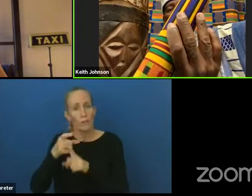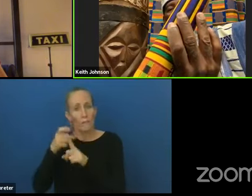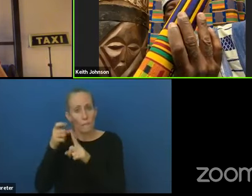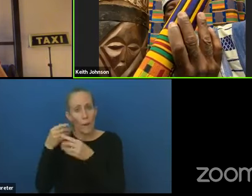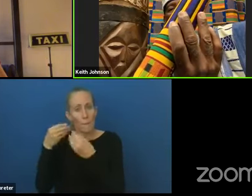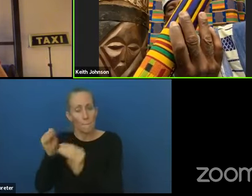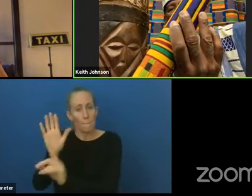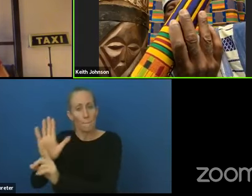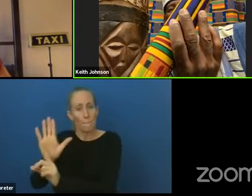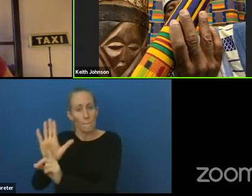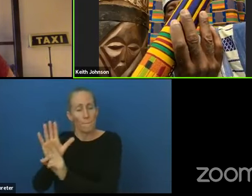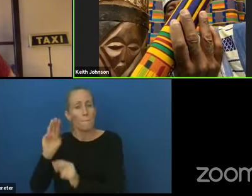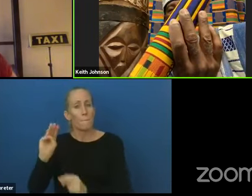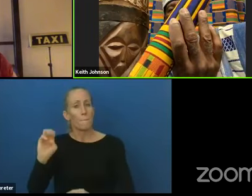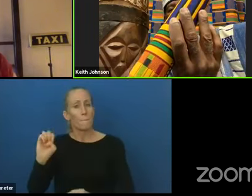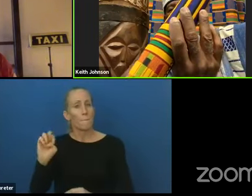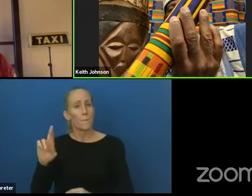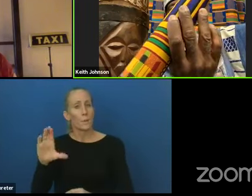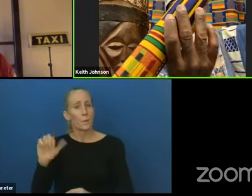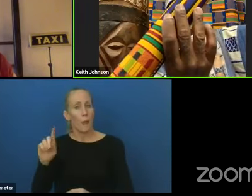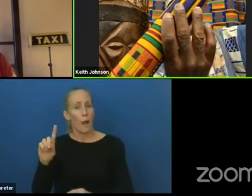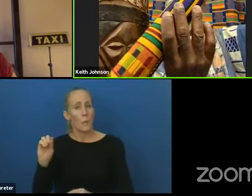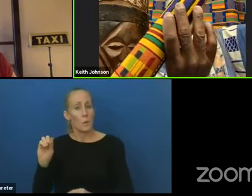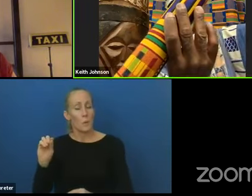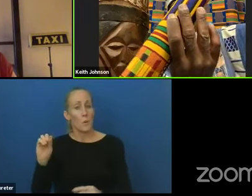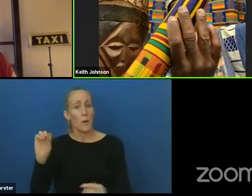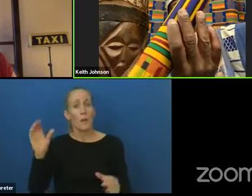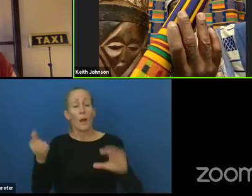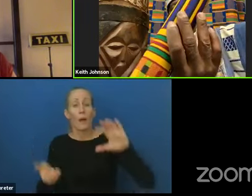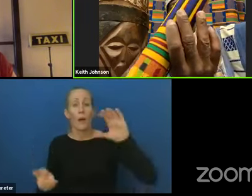And it's very relaxing.